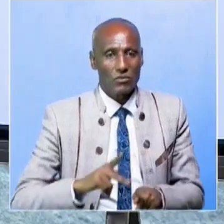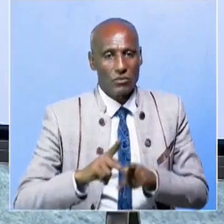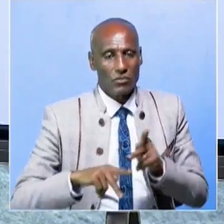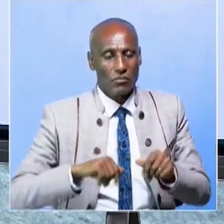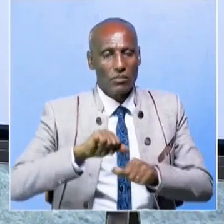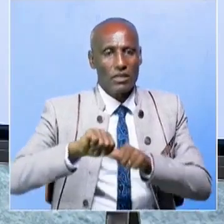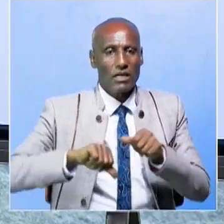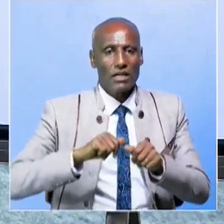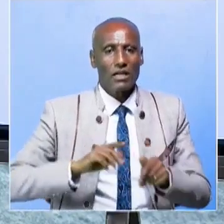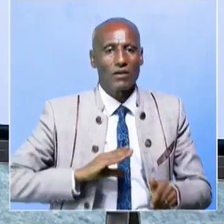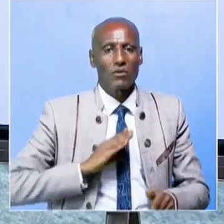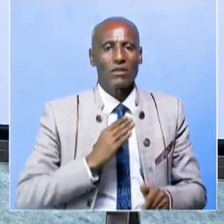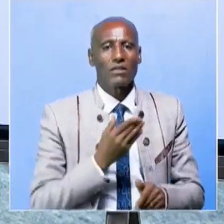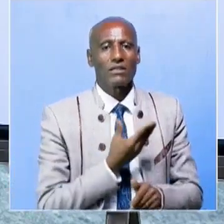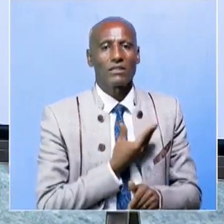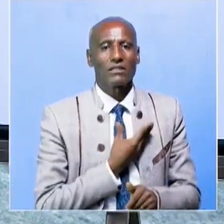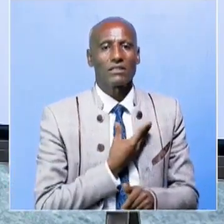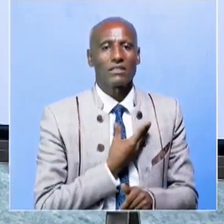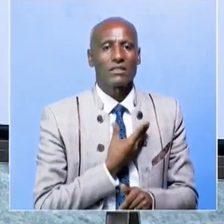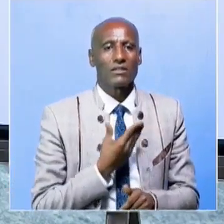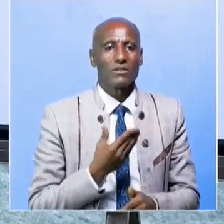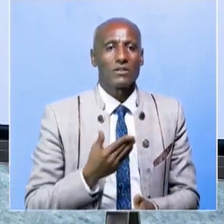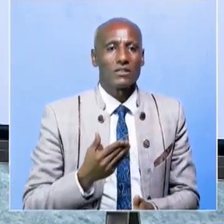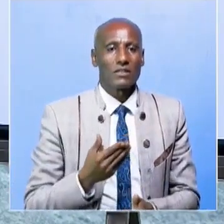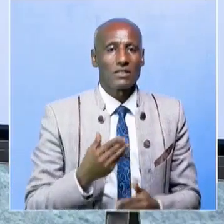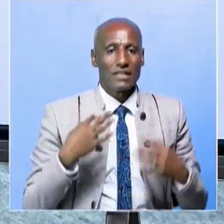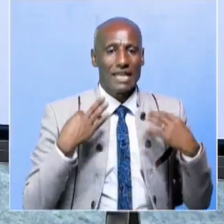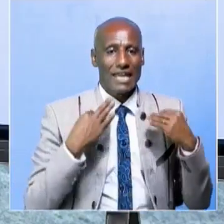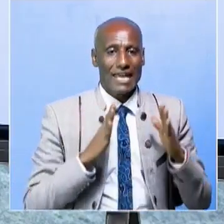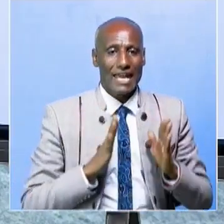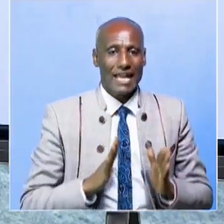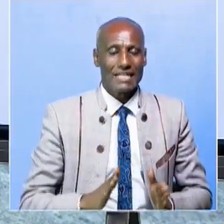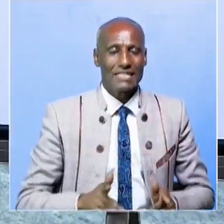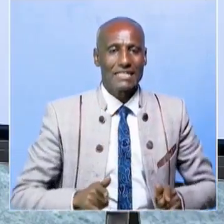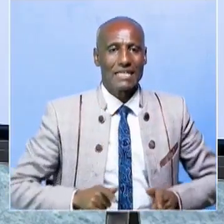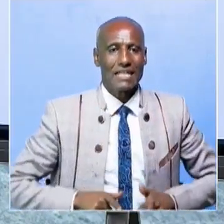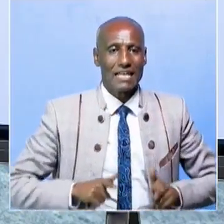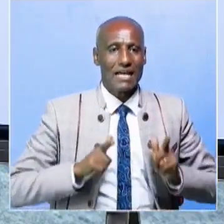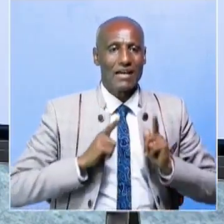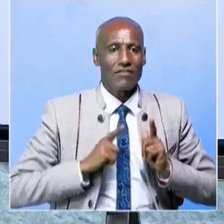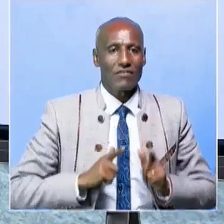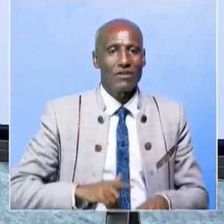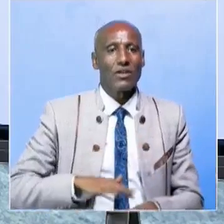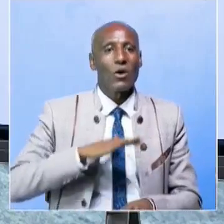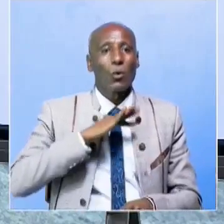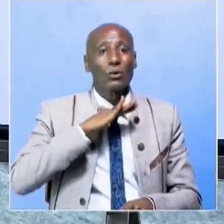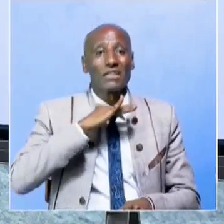could have a very healthy life. So contaminate is